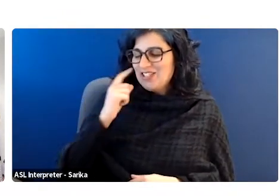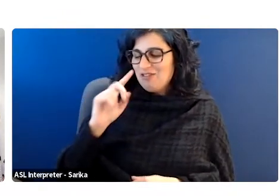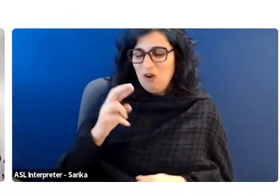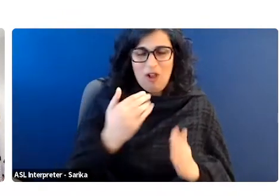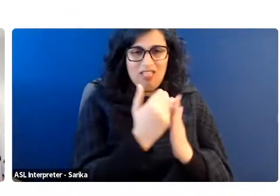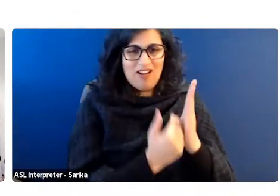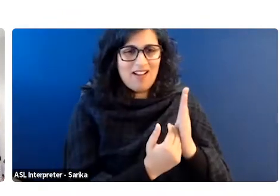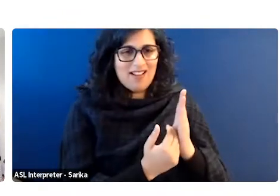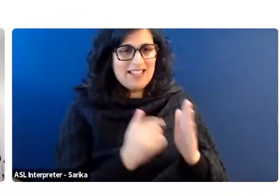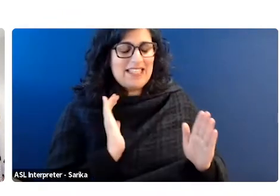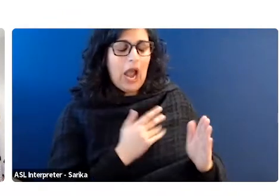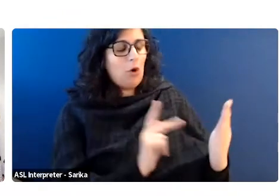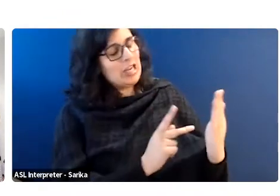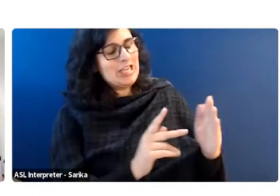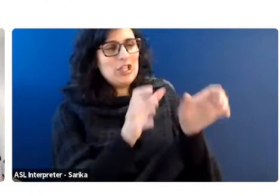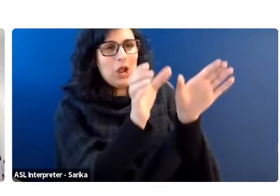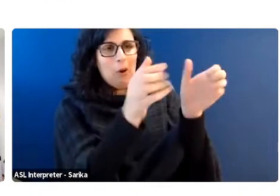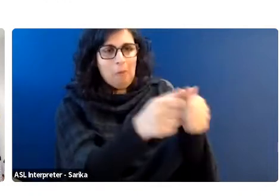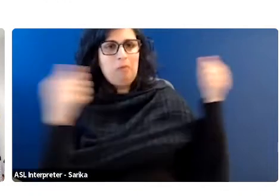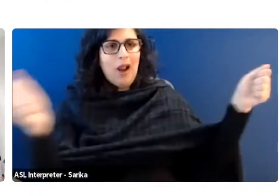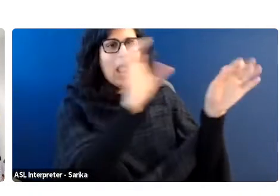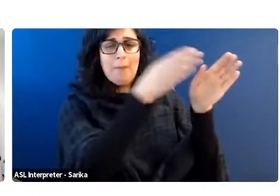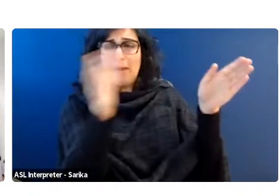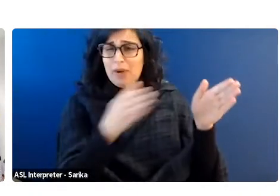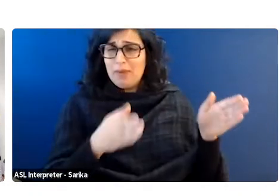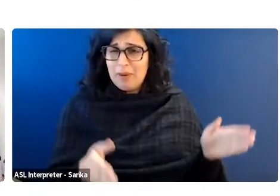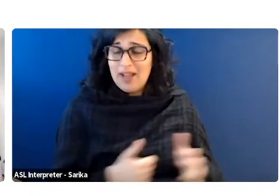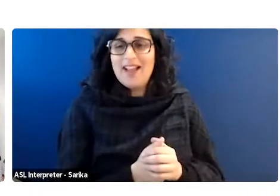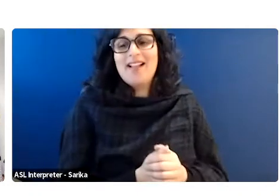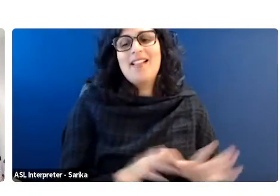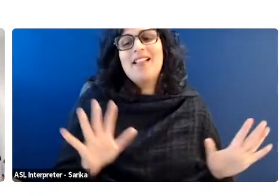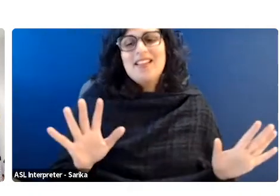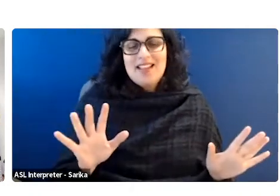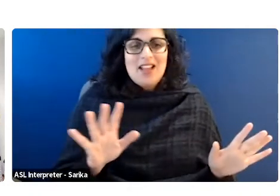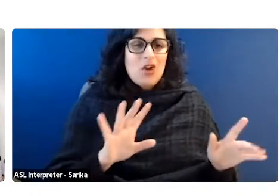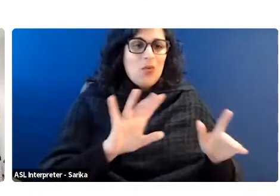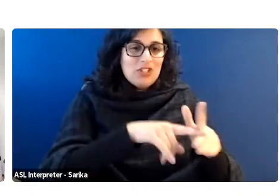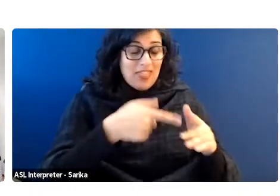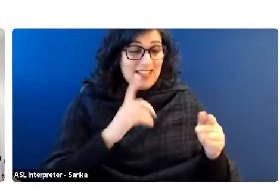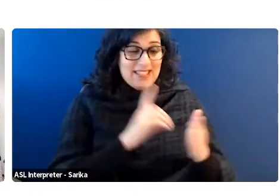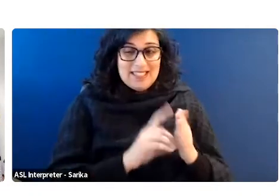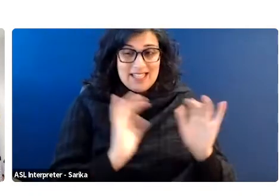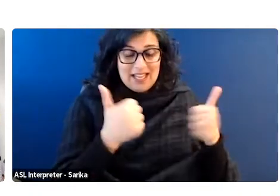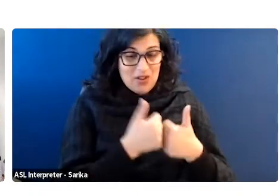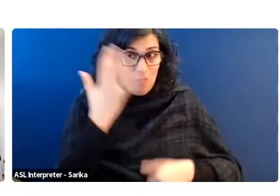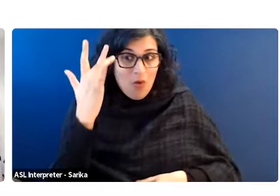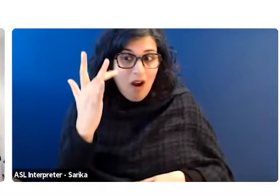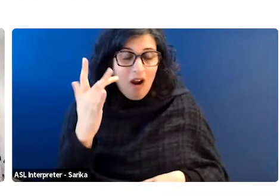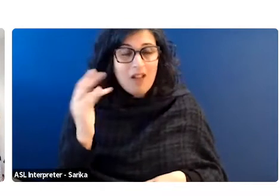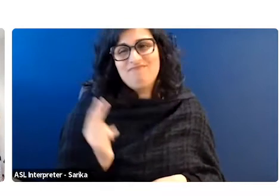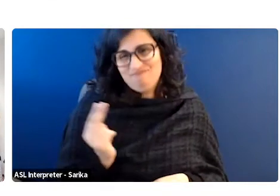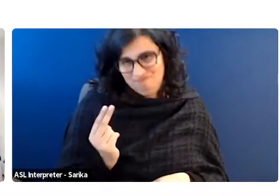We have tons of different types of textile waste here. So we embarked on this design challenge because of the history